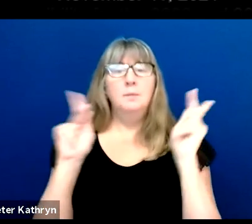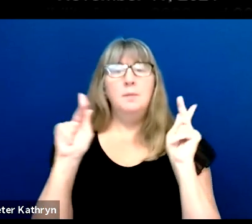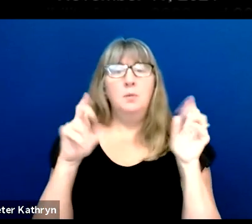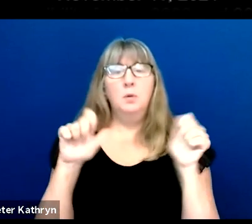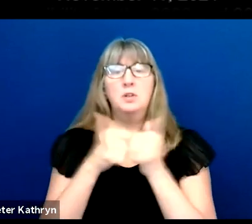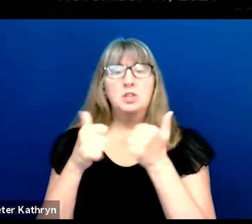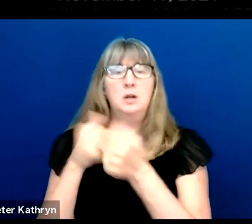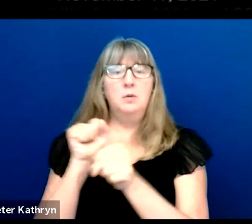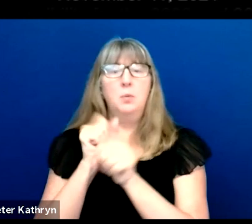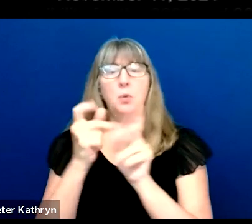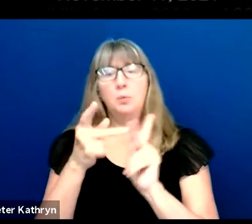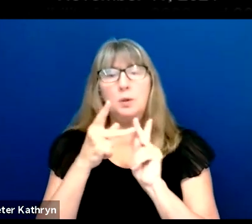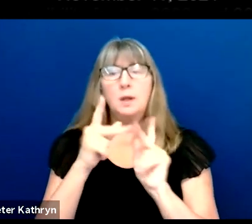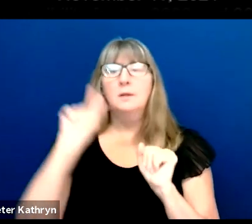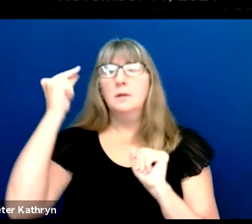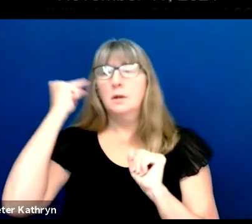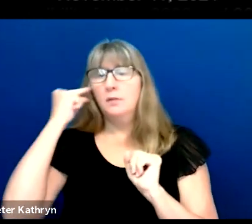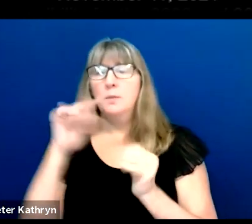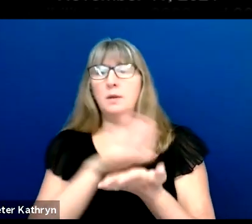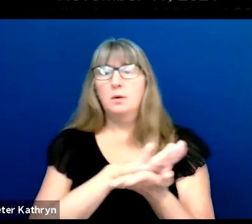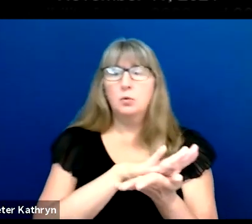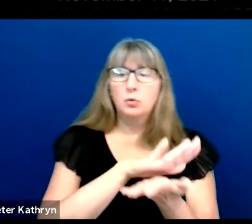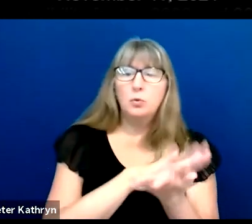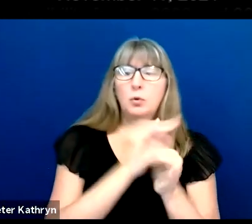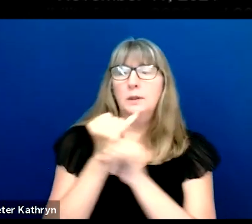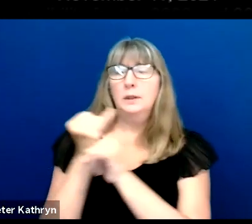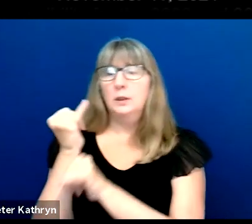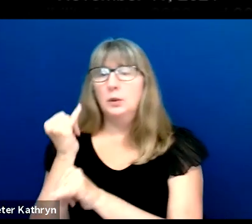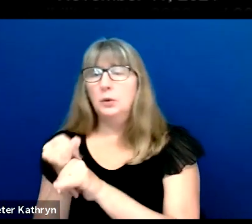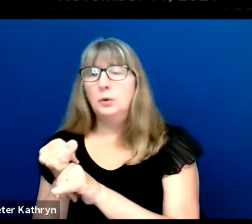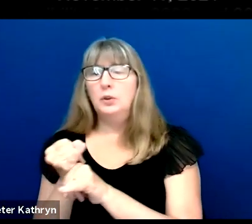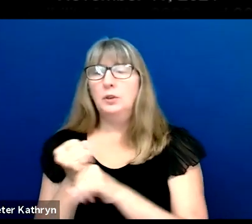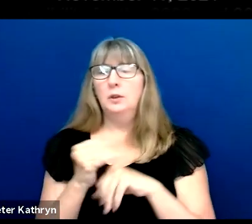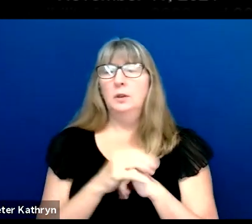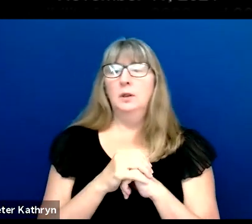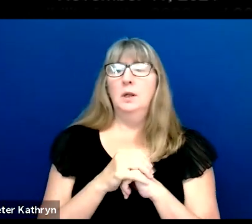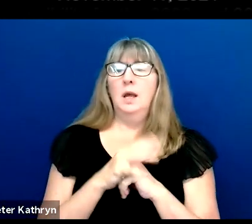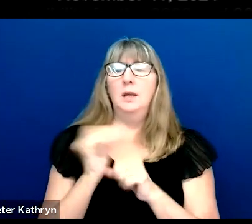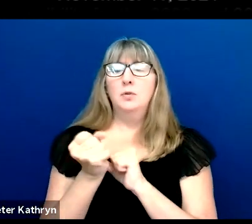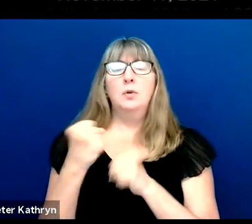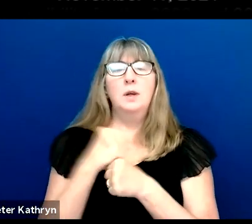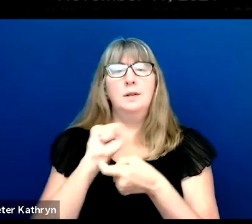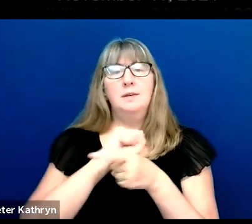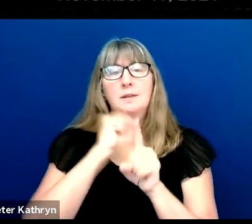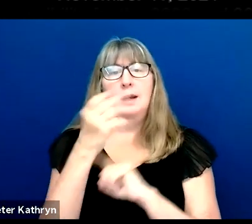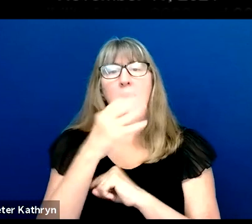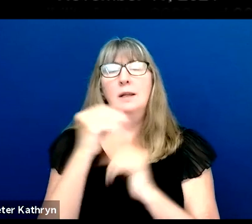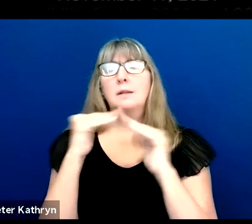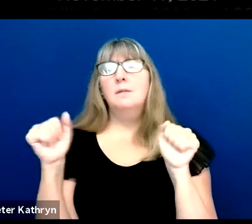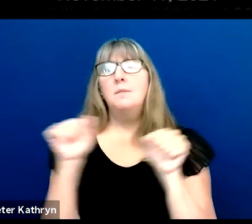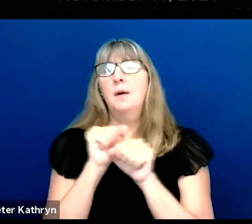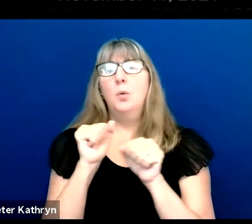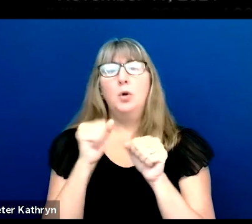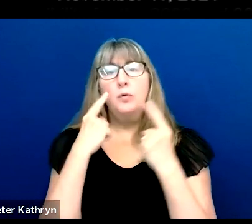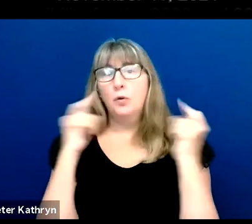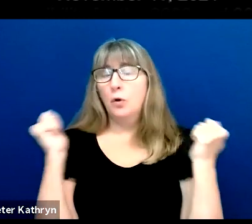their workplaces, their governments, their schools, their institutions into creating a society, creating a system that works for everybody.